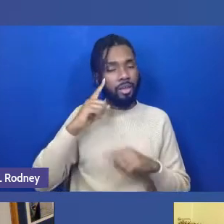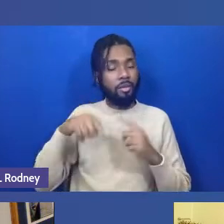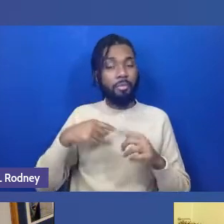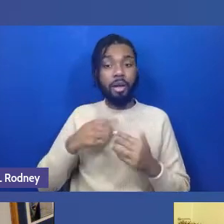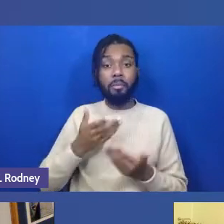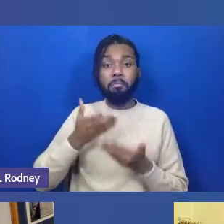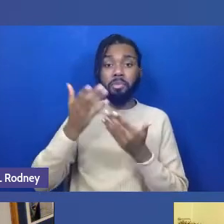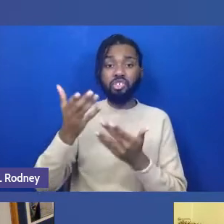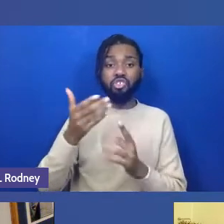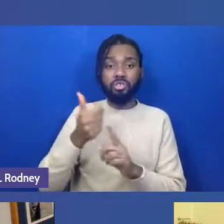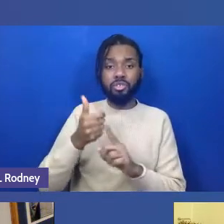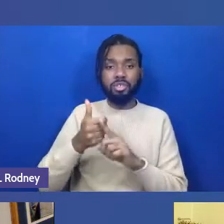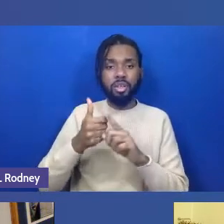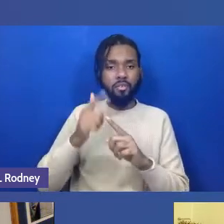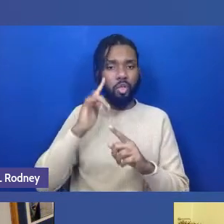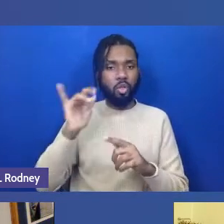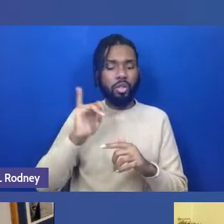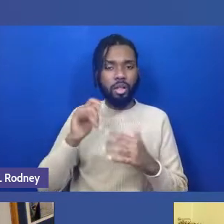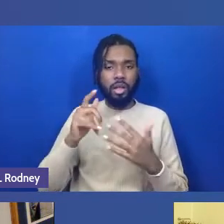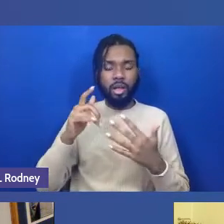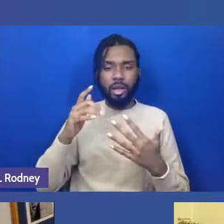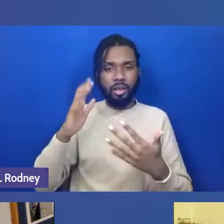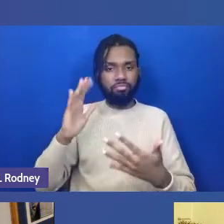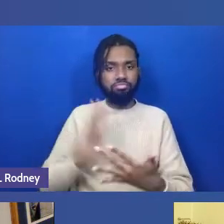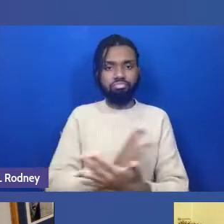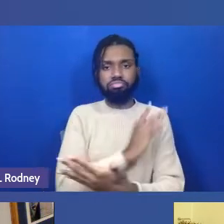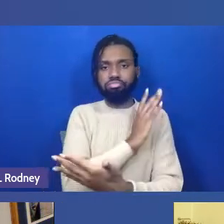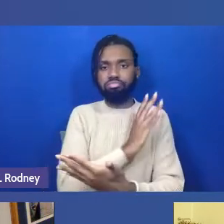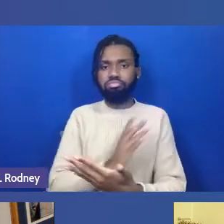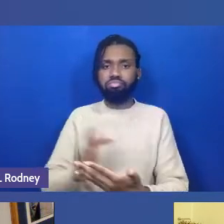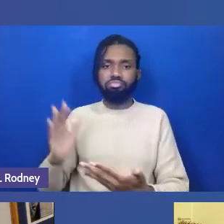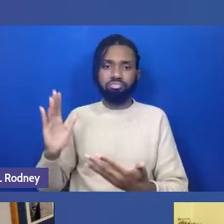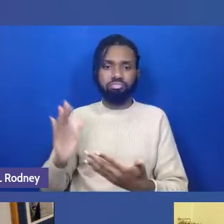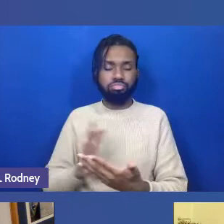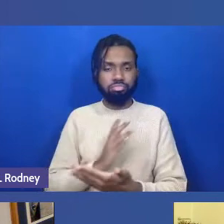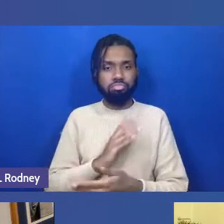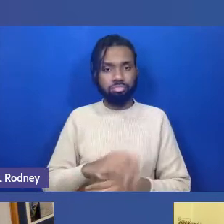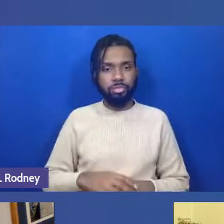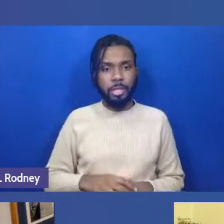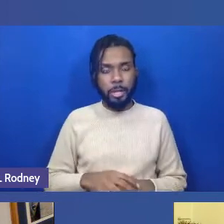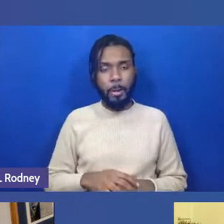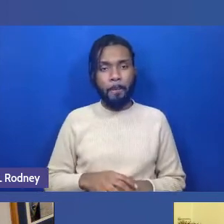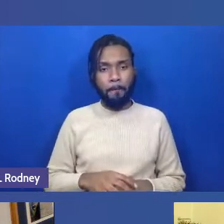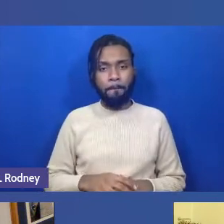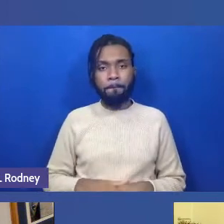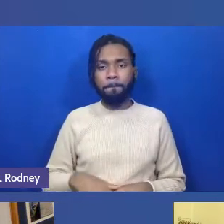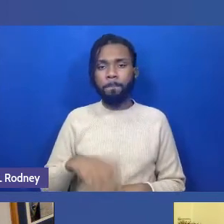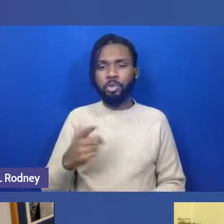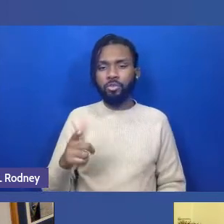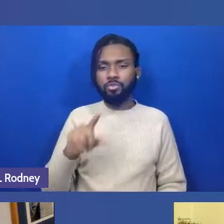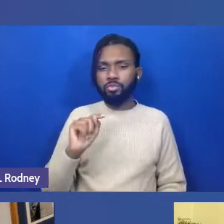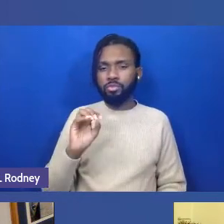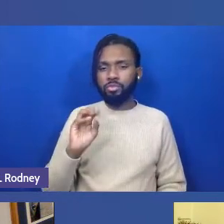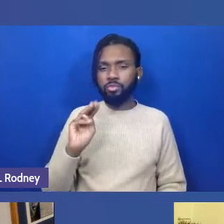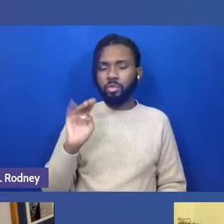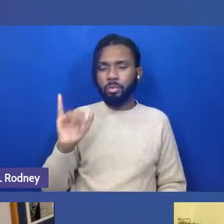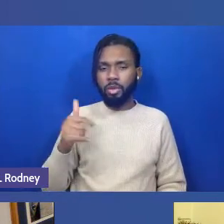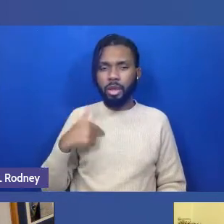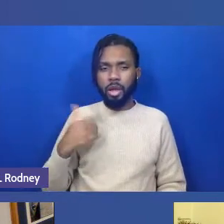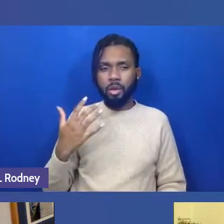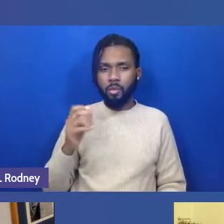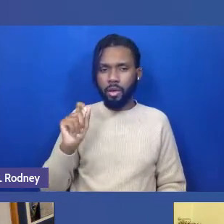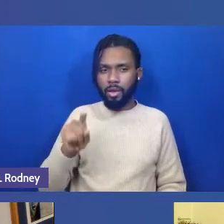relationships and the ecosystem that we're all a part of. Mm-hmm. And Tommy, I want to go back to you to expand a little bit more